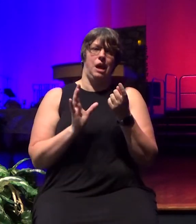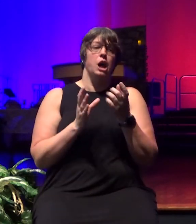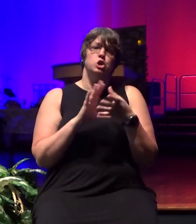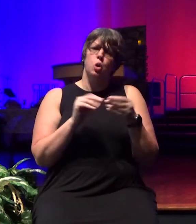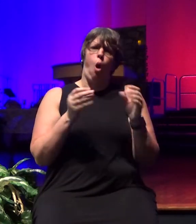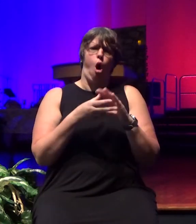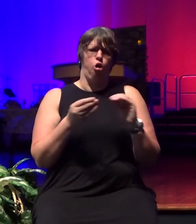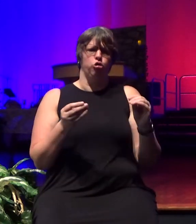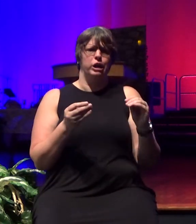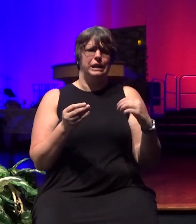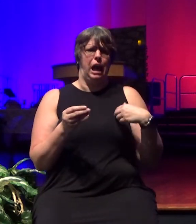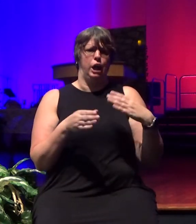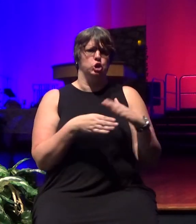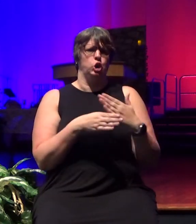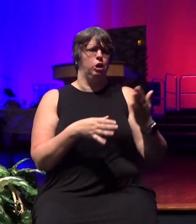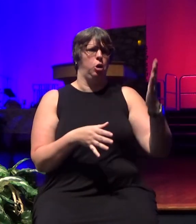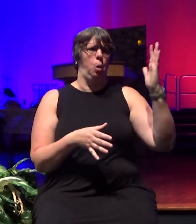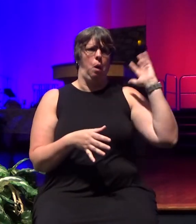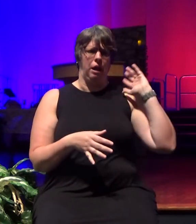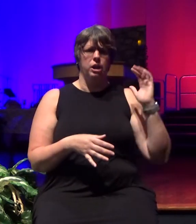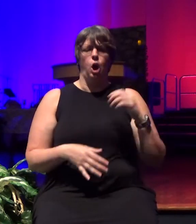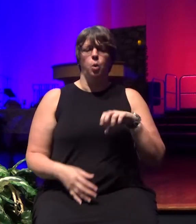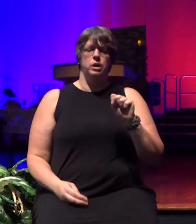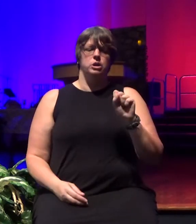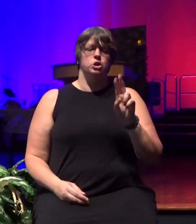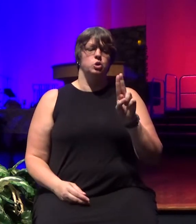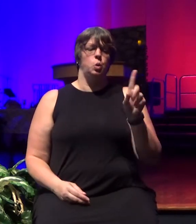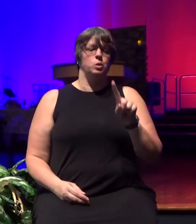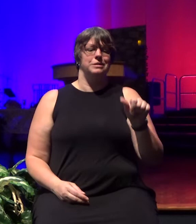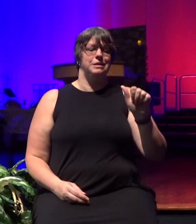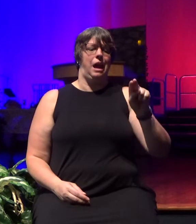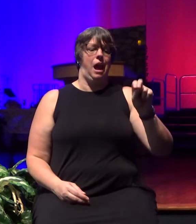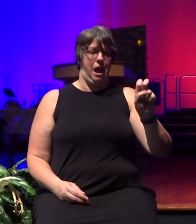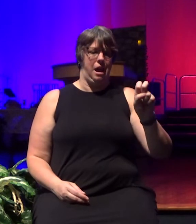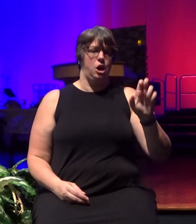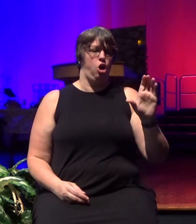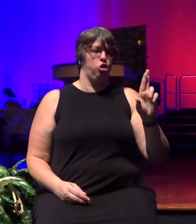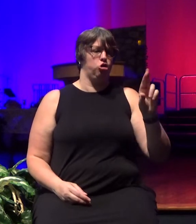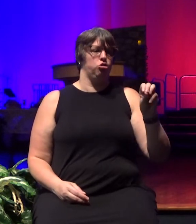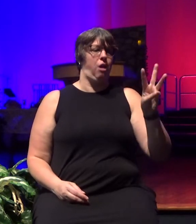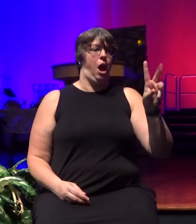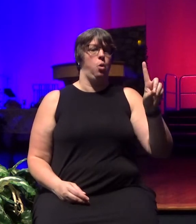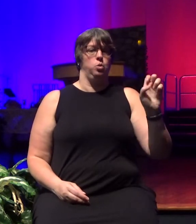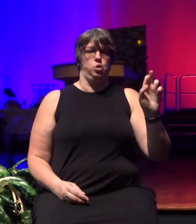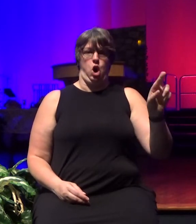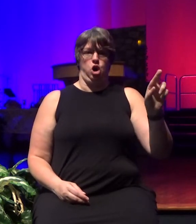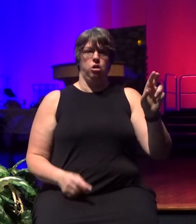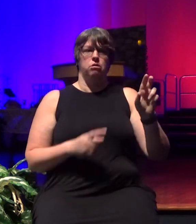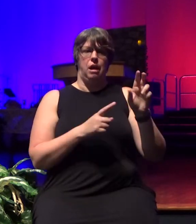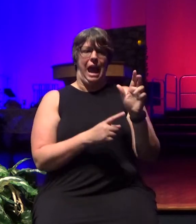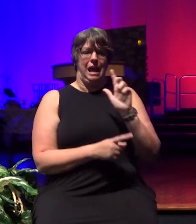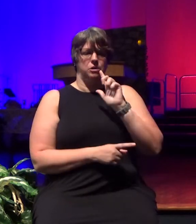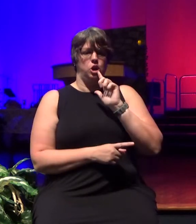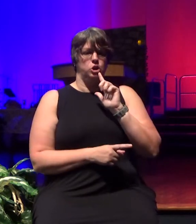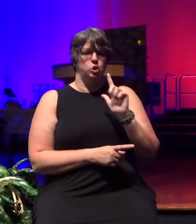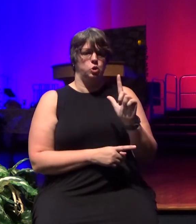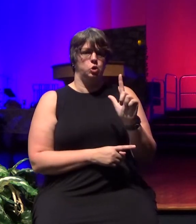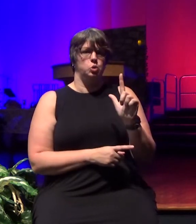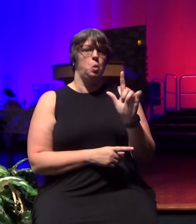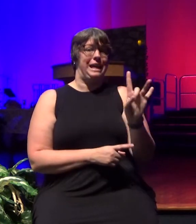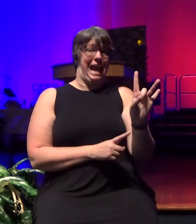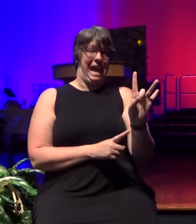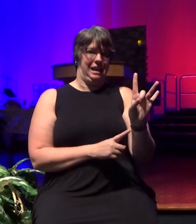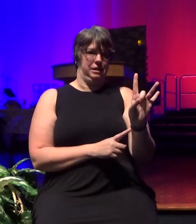Suzanne Crowder, who at 28 found herself homeless and 7 months pregnant. She had